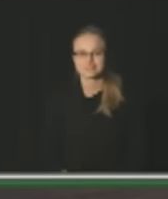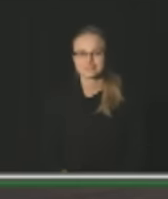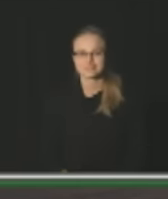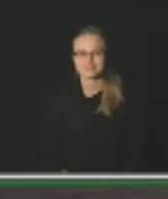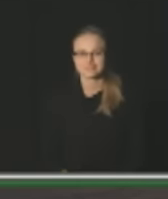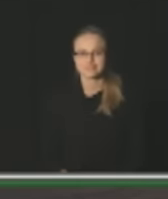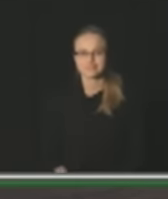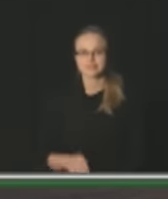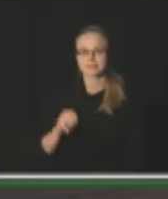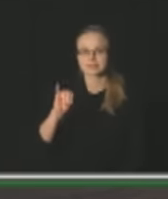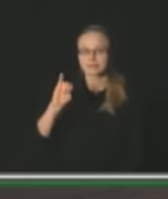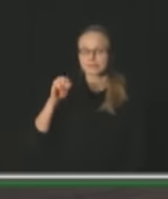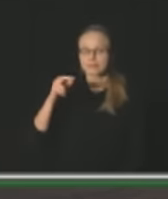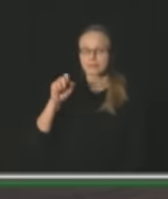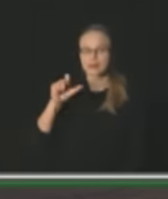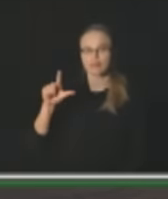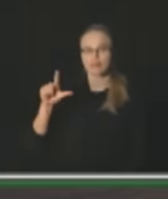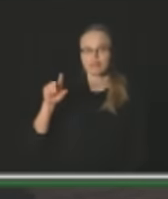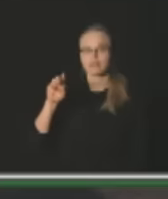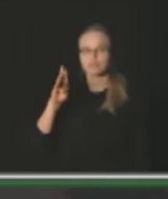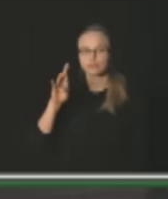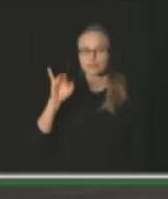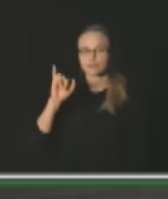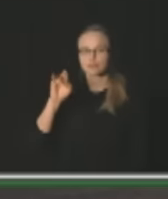Michael Bryan.